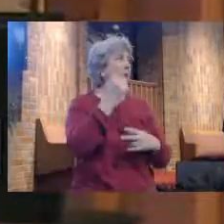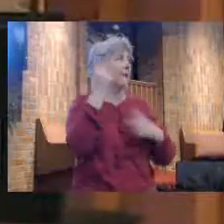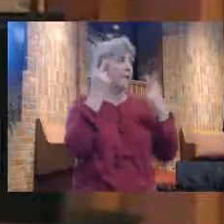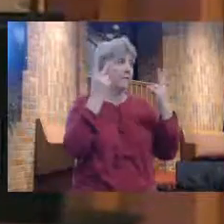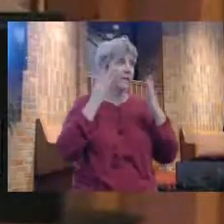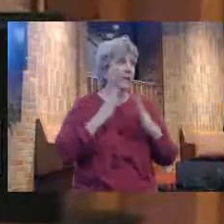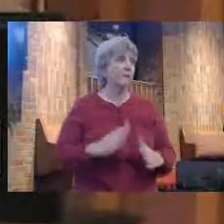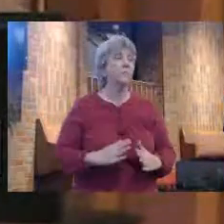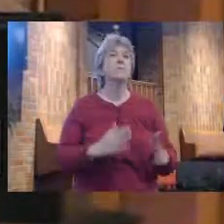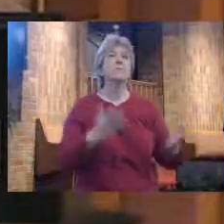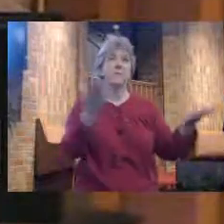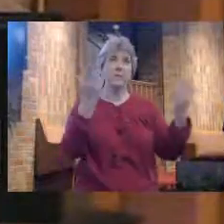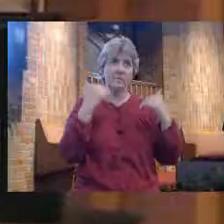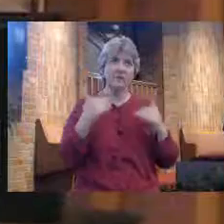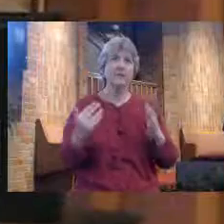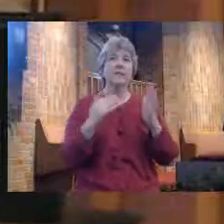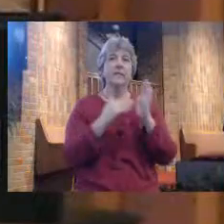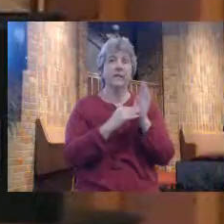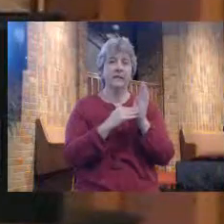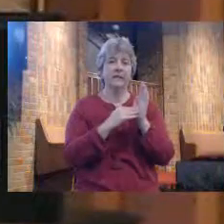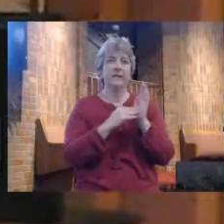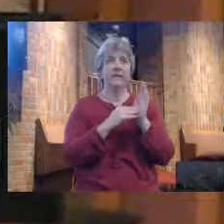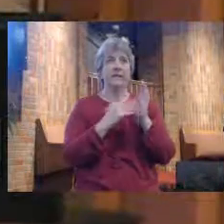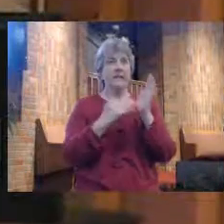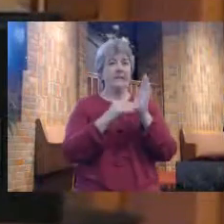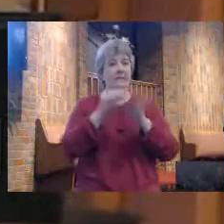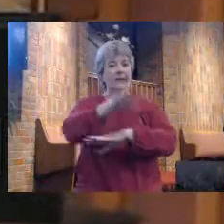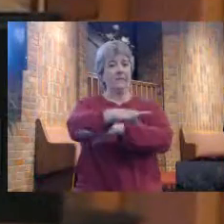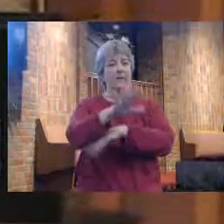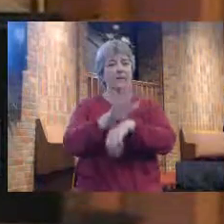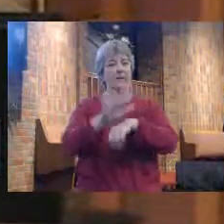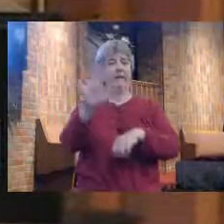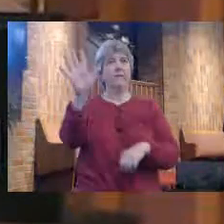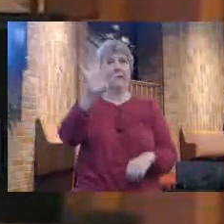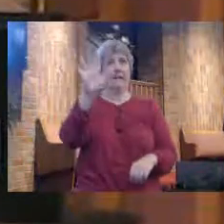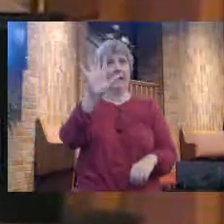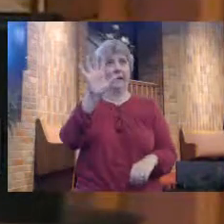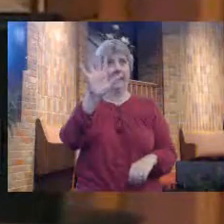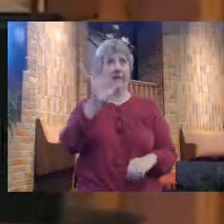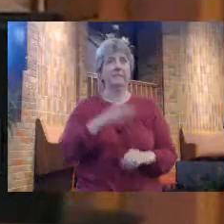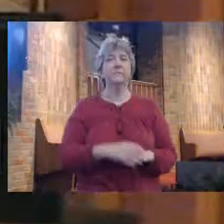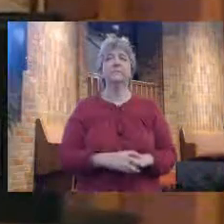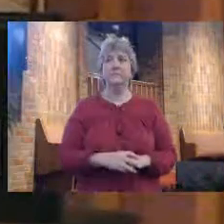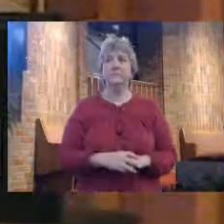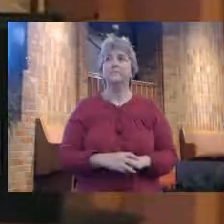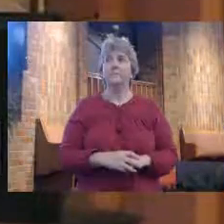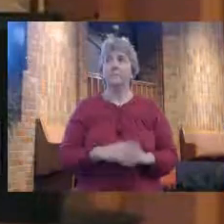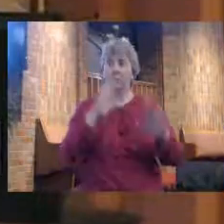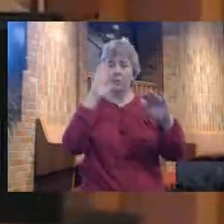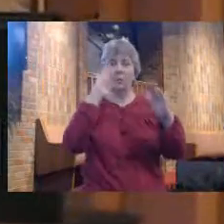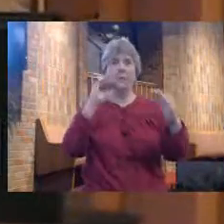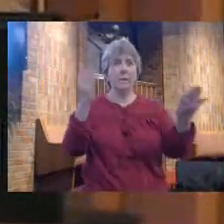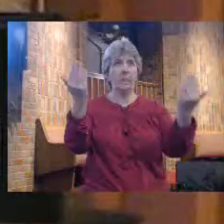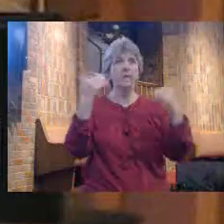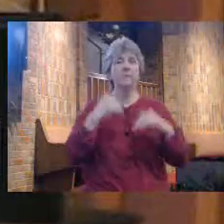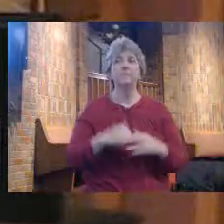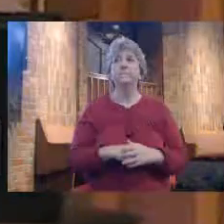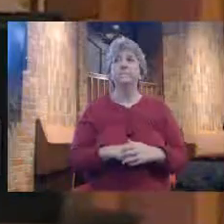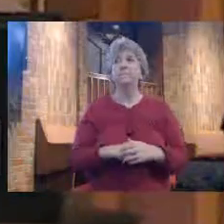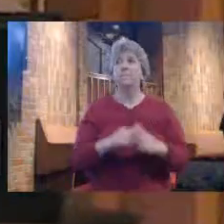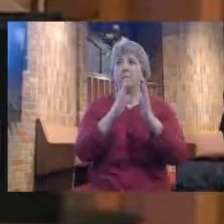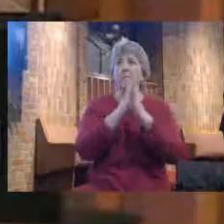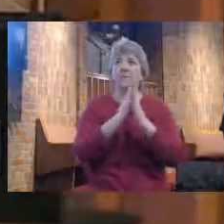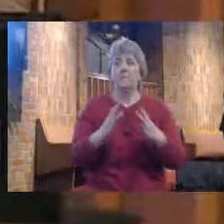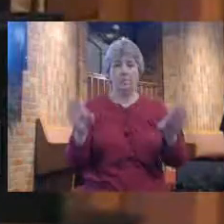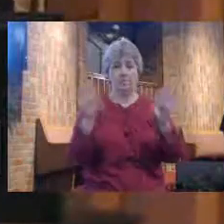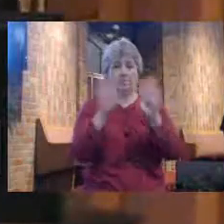back at a future time. We will meet at 5 this evening if you can come back then and look for you if you're able to be here. We'll have our closing prayer after